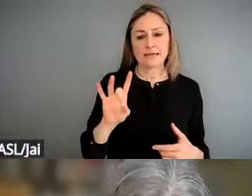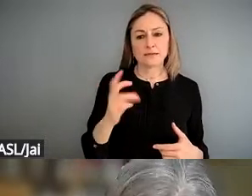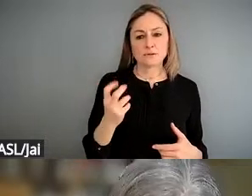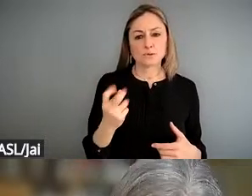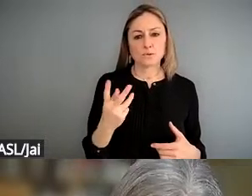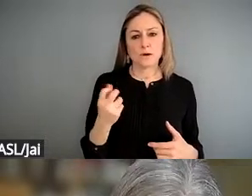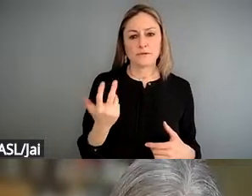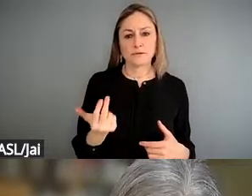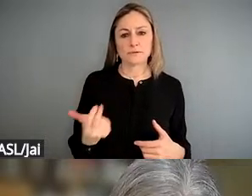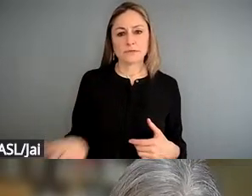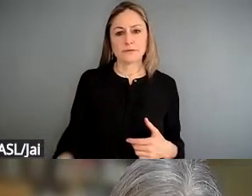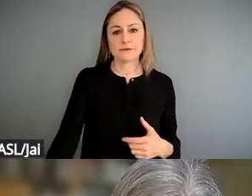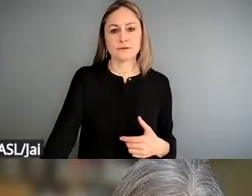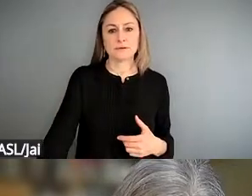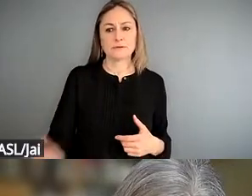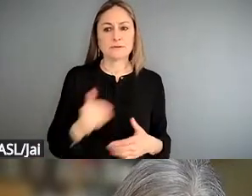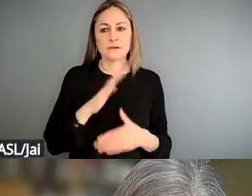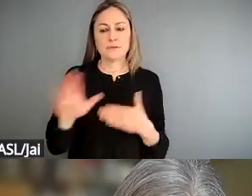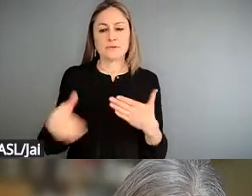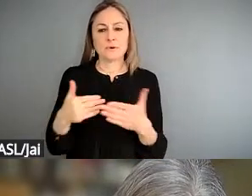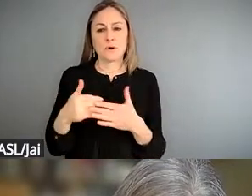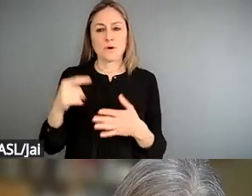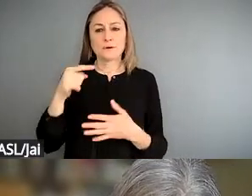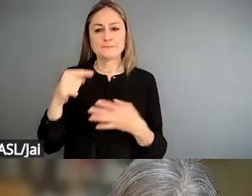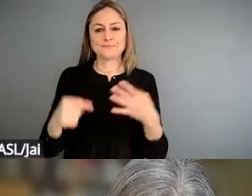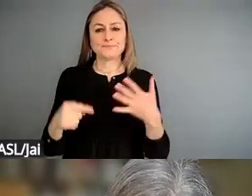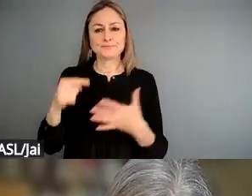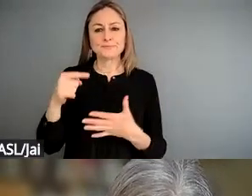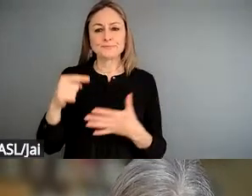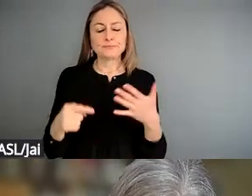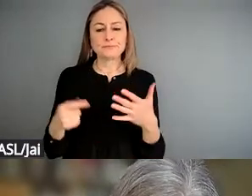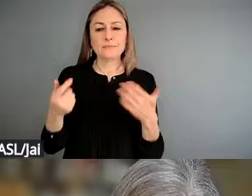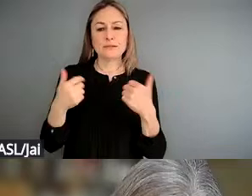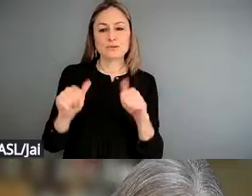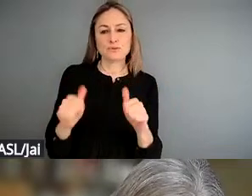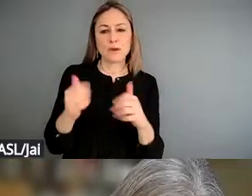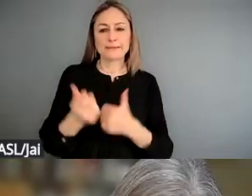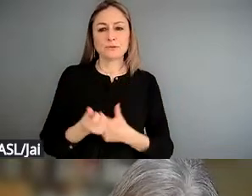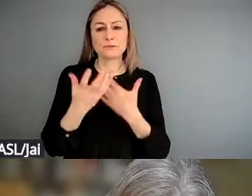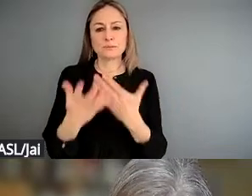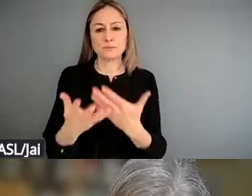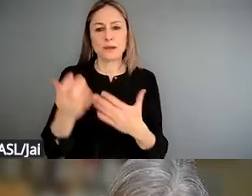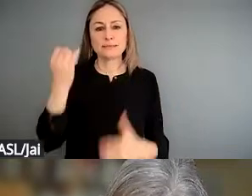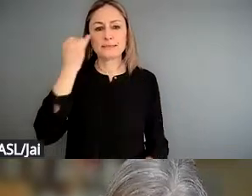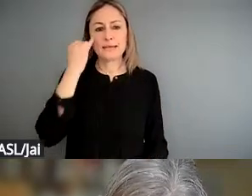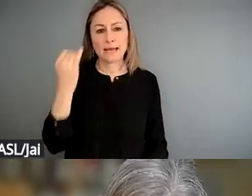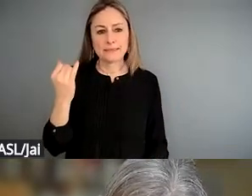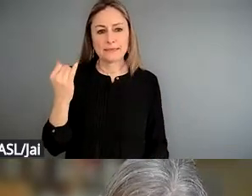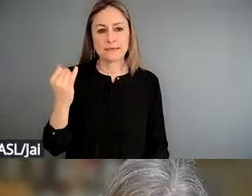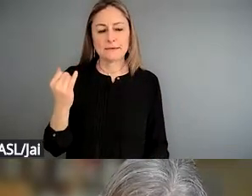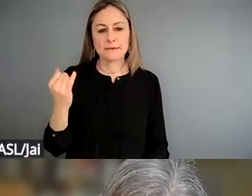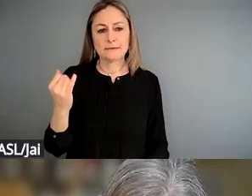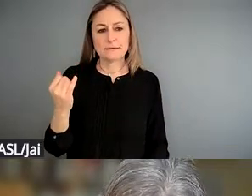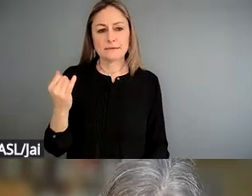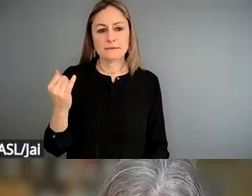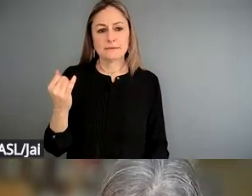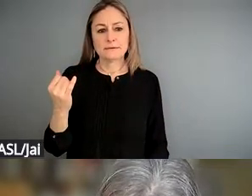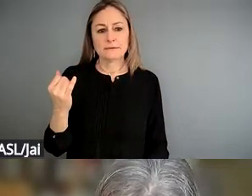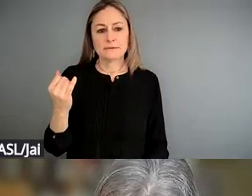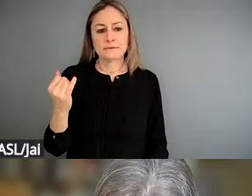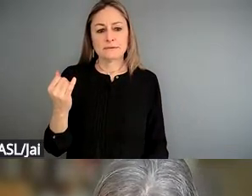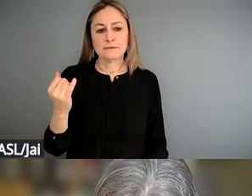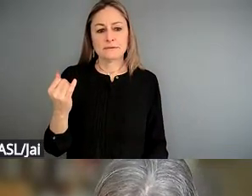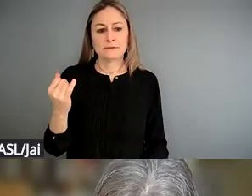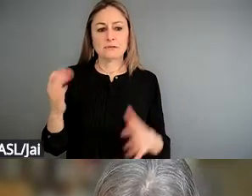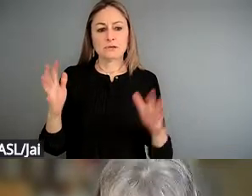13 are all sort of trying to express the idea that the